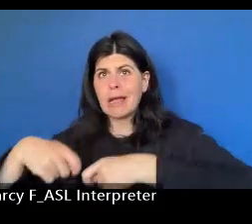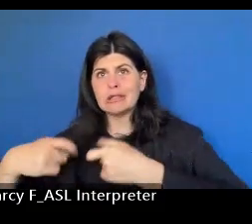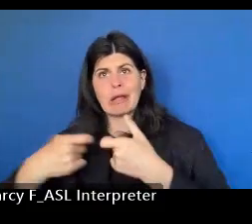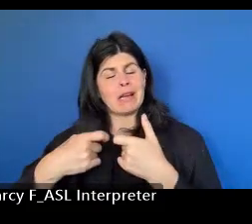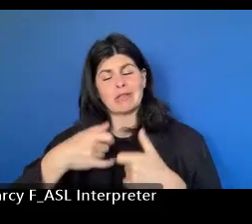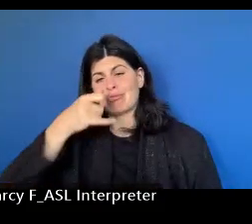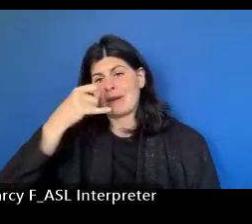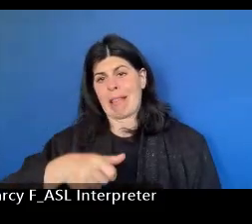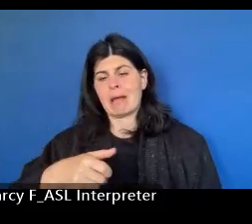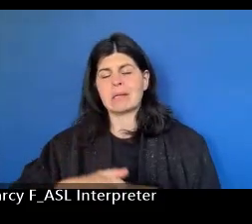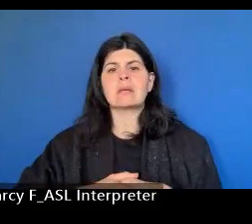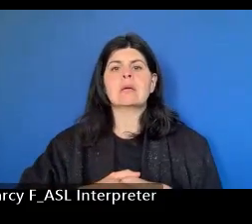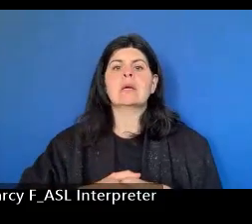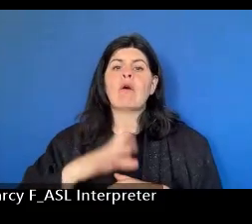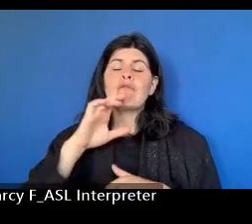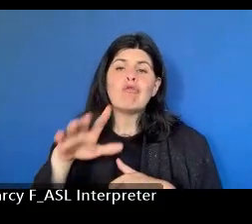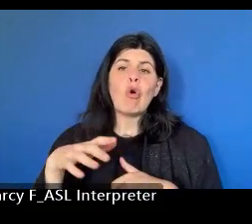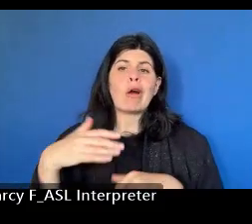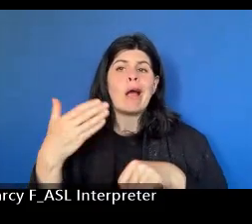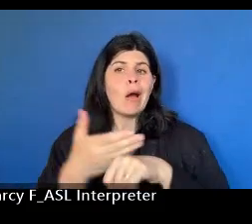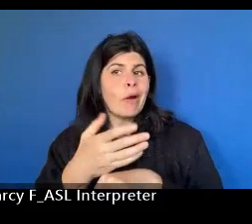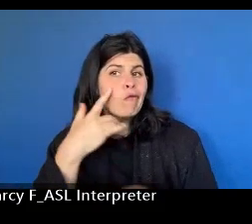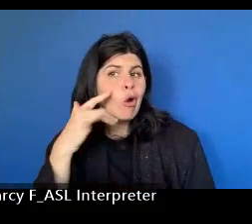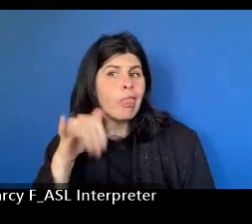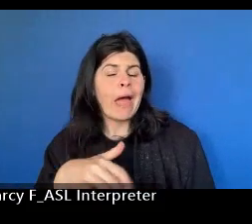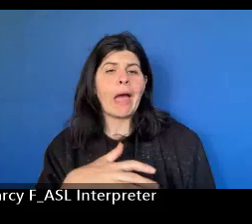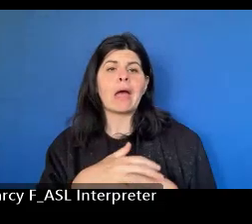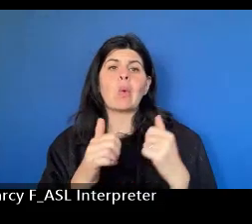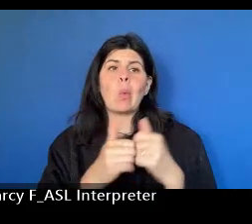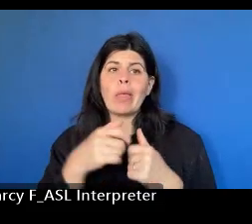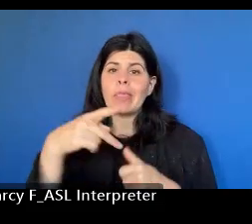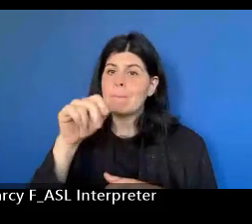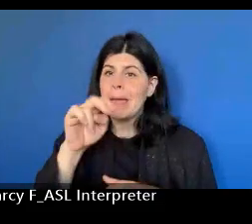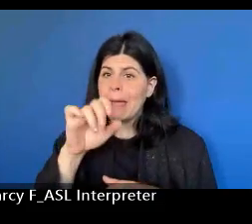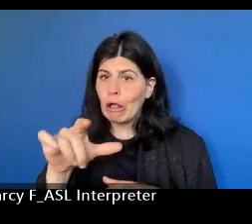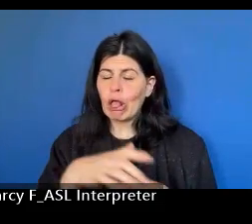ridiculous. To upgrade for this with the panel, the